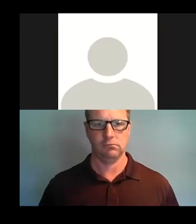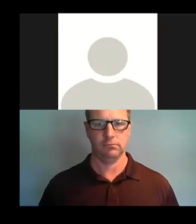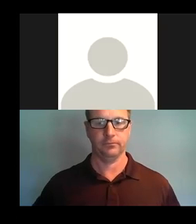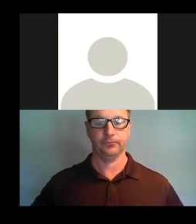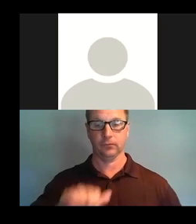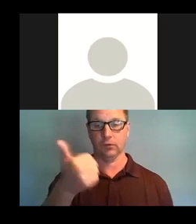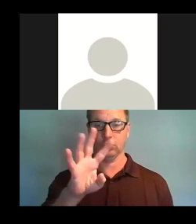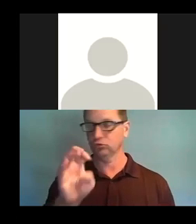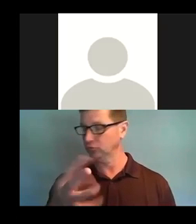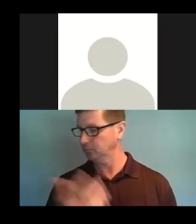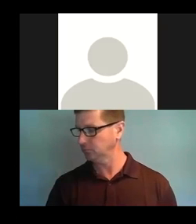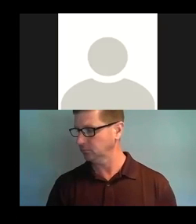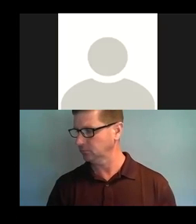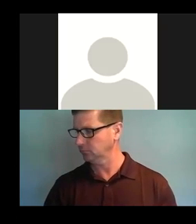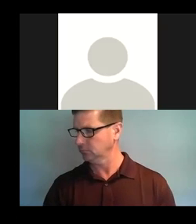Right. Any other questions?